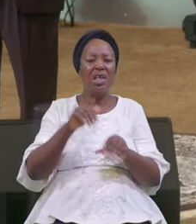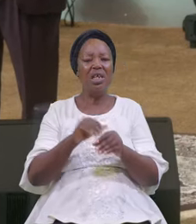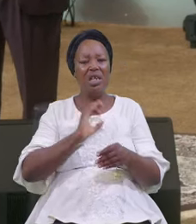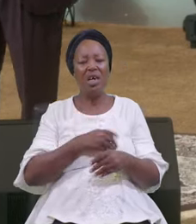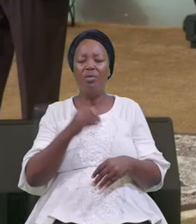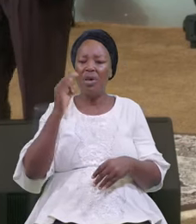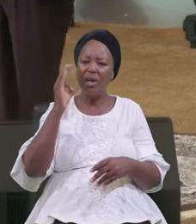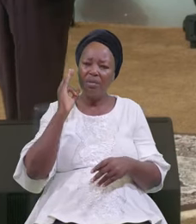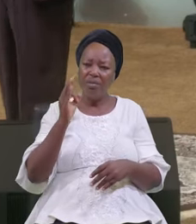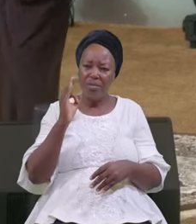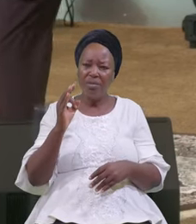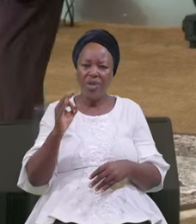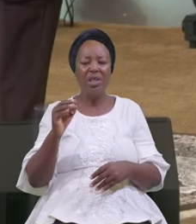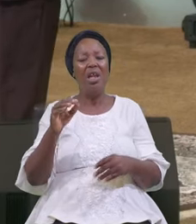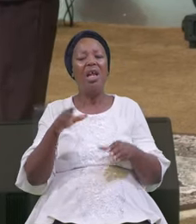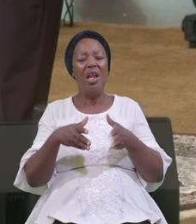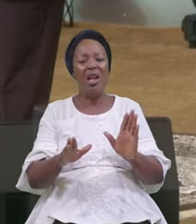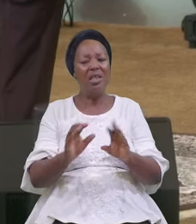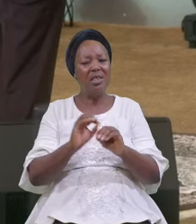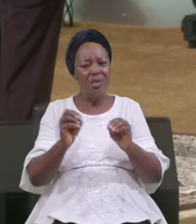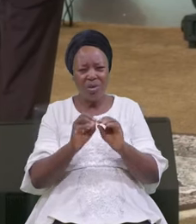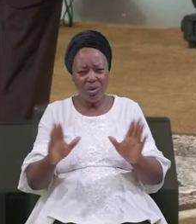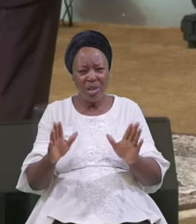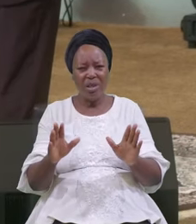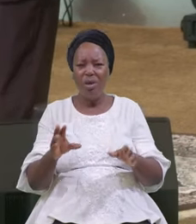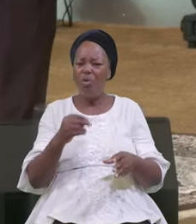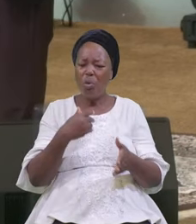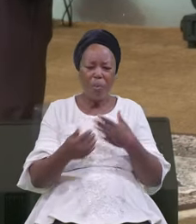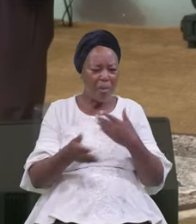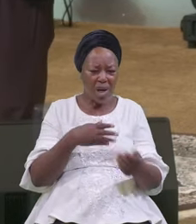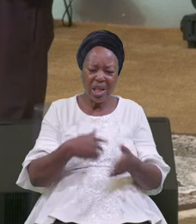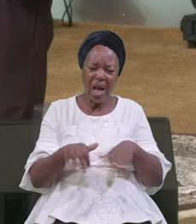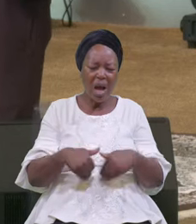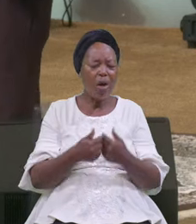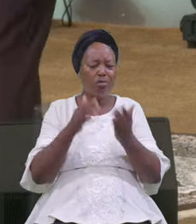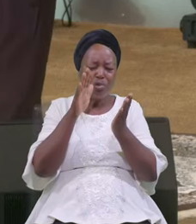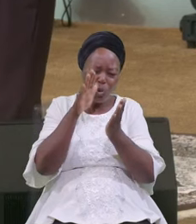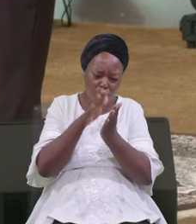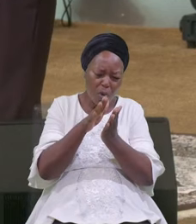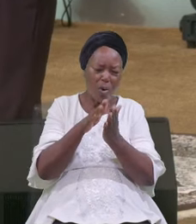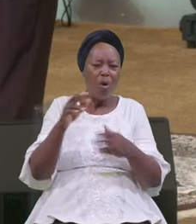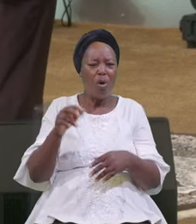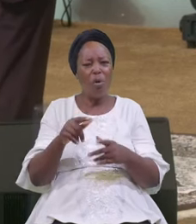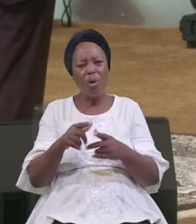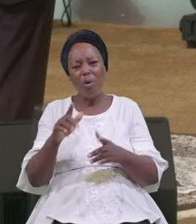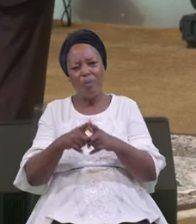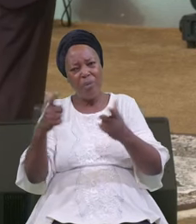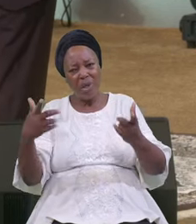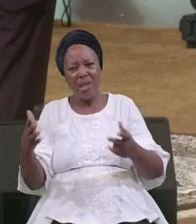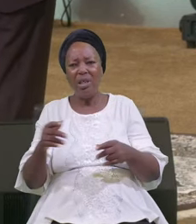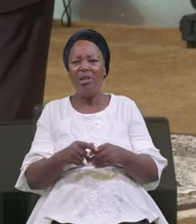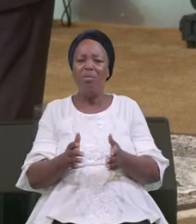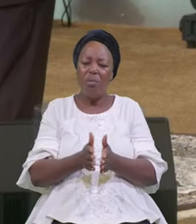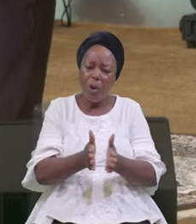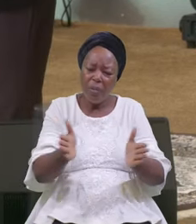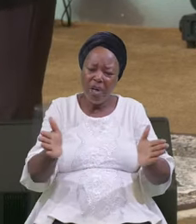ministry, let nothing, whatever, small thing, big thing, open thing, public thing,